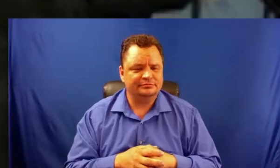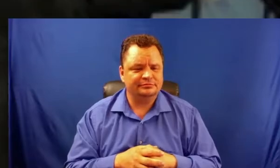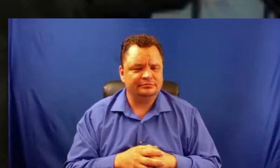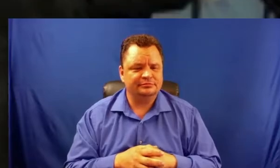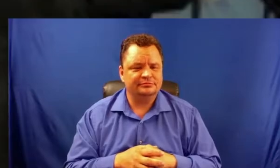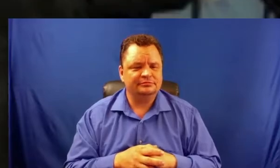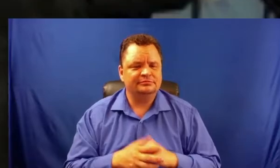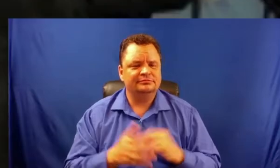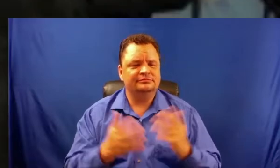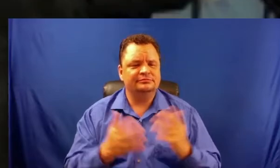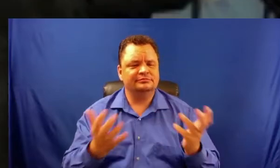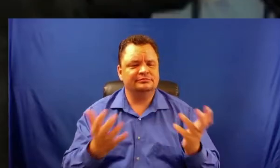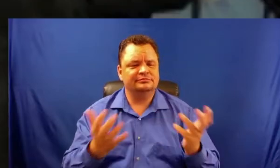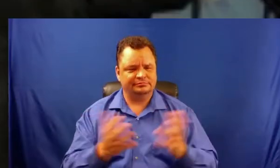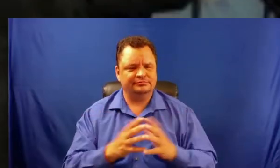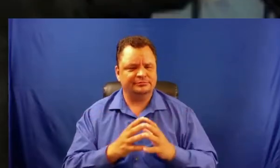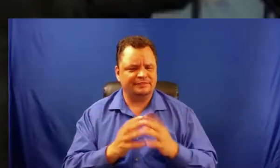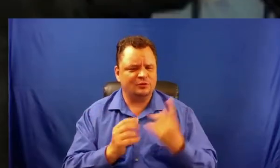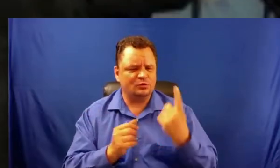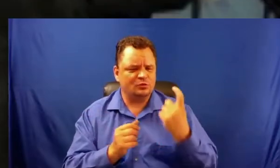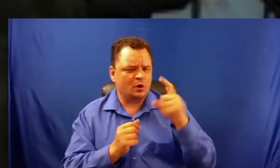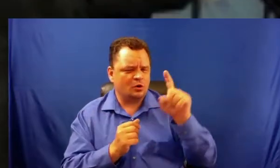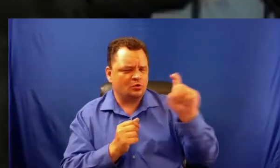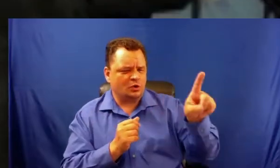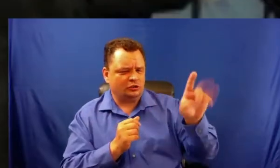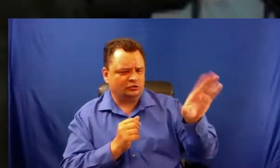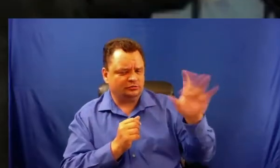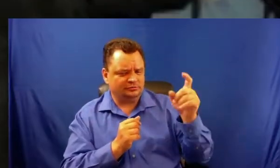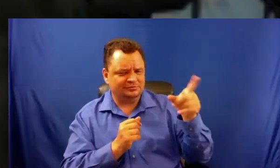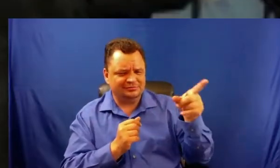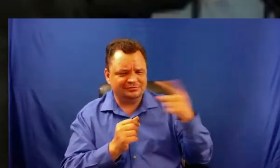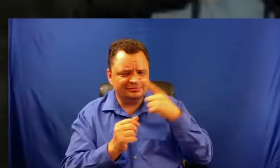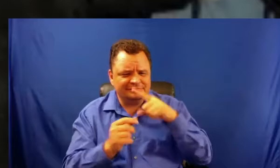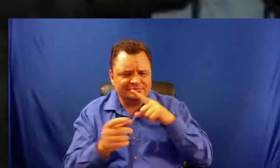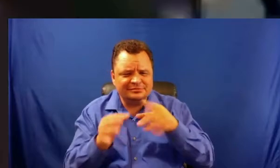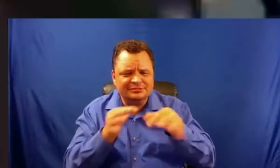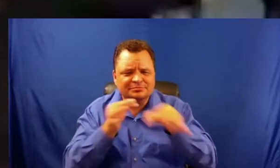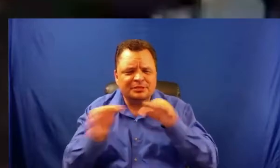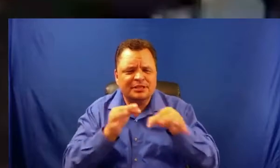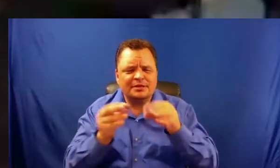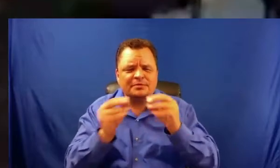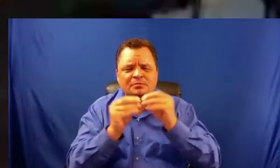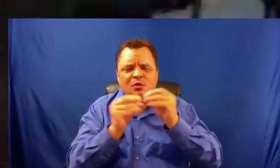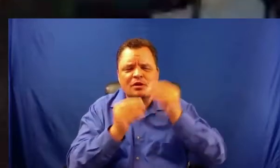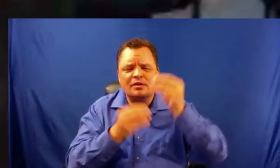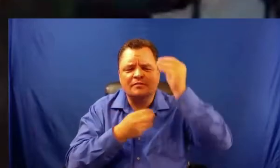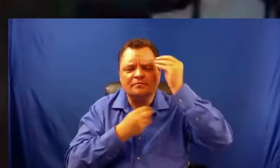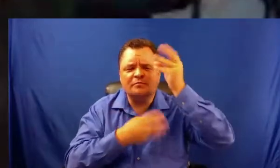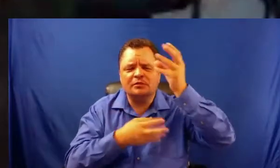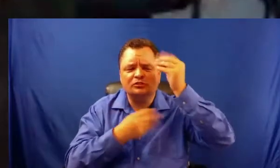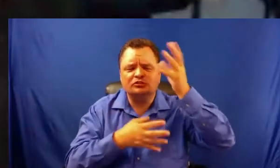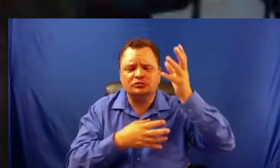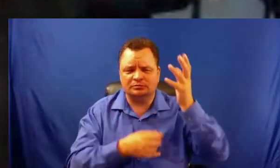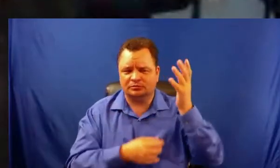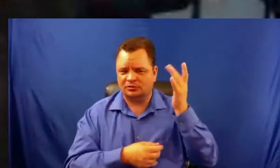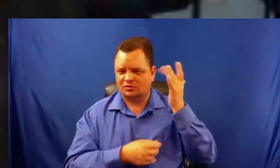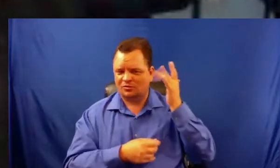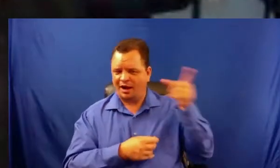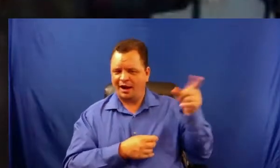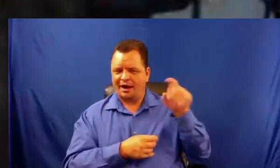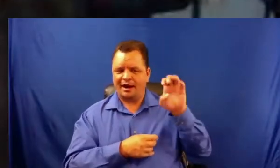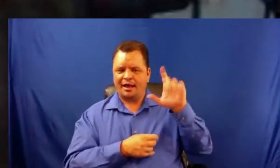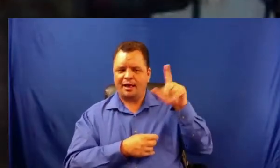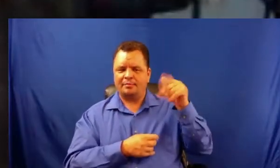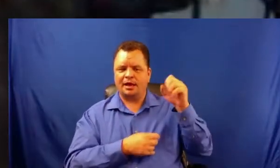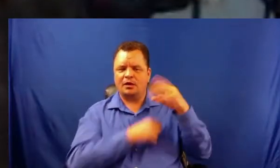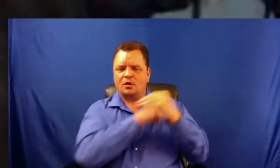maybe try to explain or give us some information on why you think El Paso County, with its fully